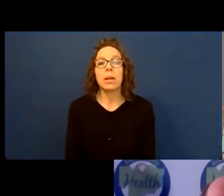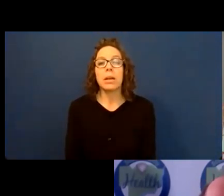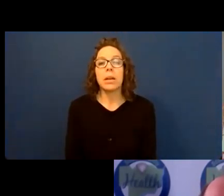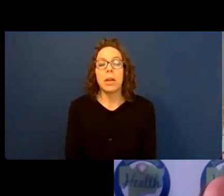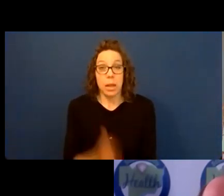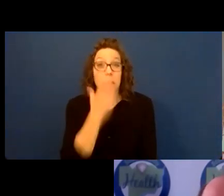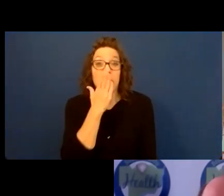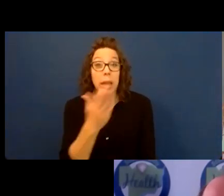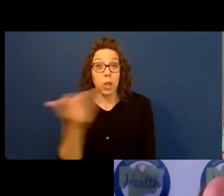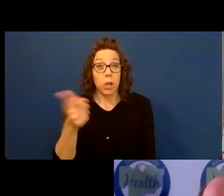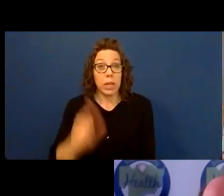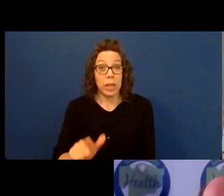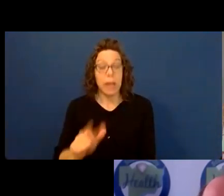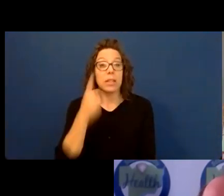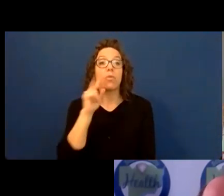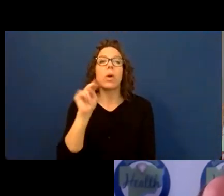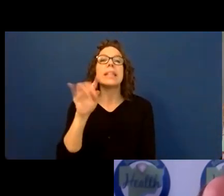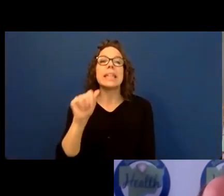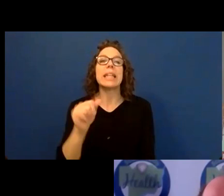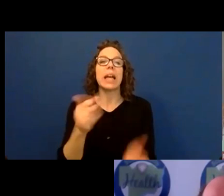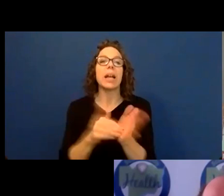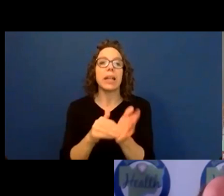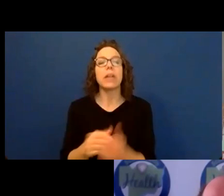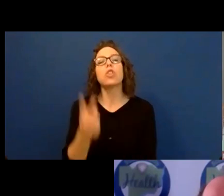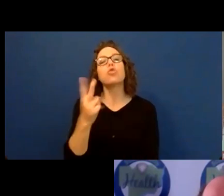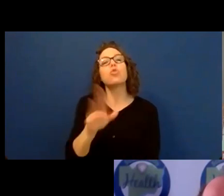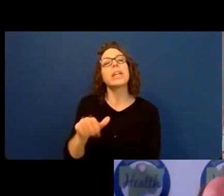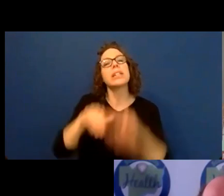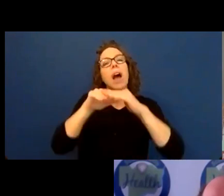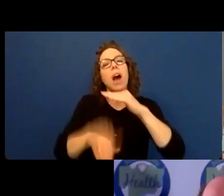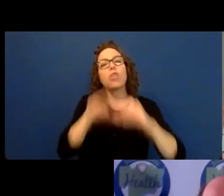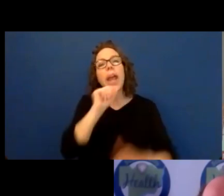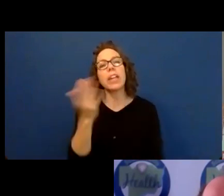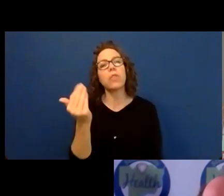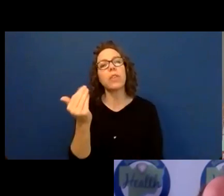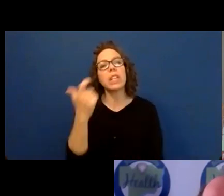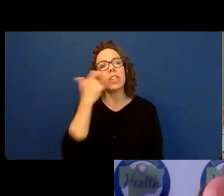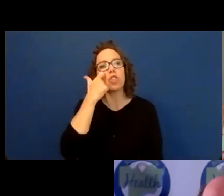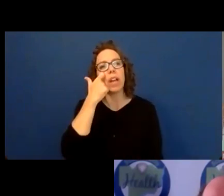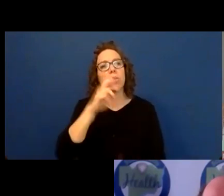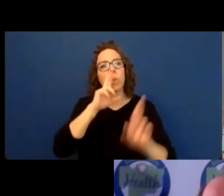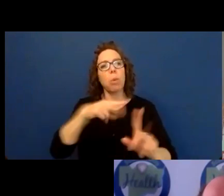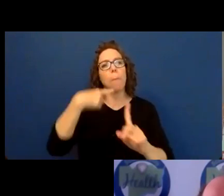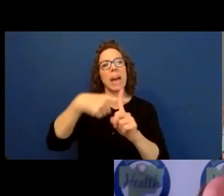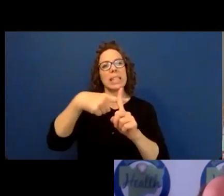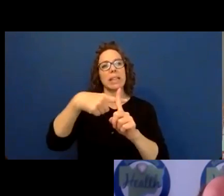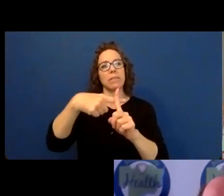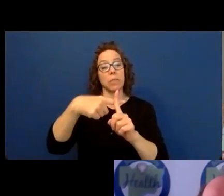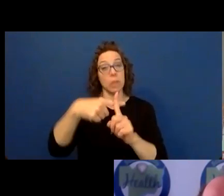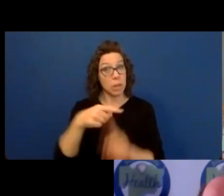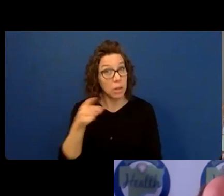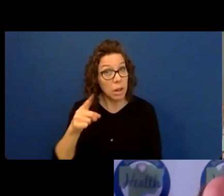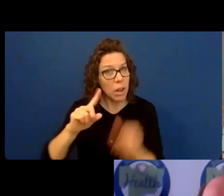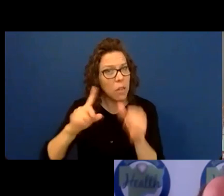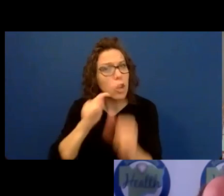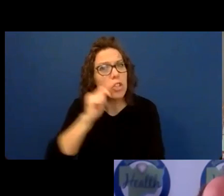Thank you. Our next question is for you as well, Nita. 2 kids under the age of 15 were reported positive. Please remind us, are those the first